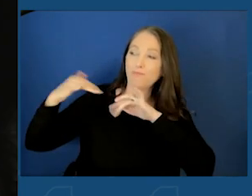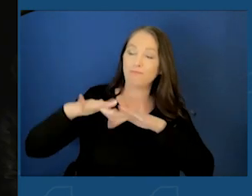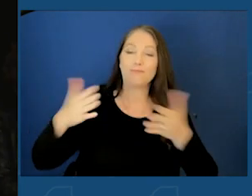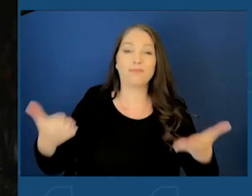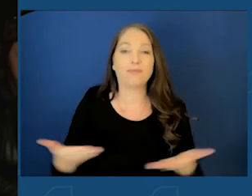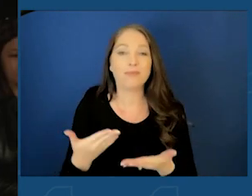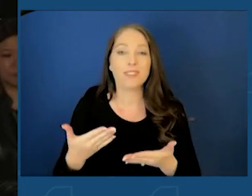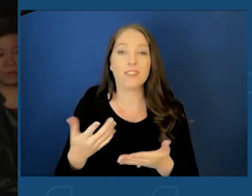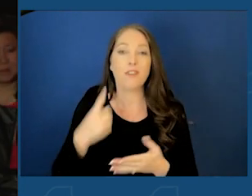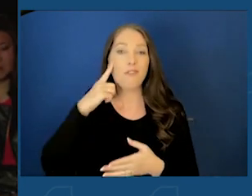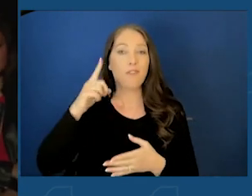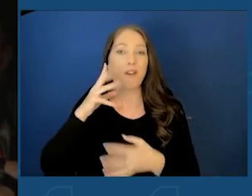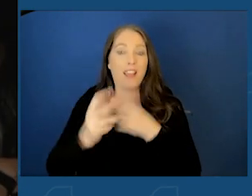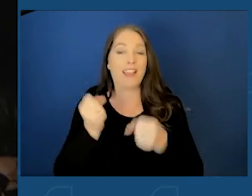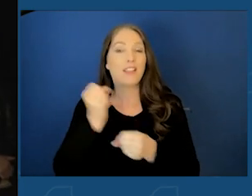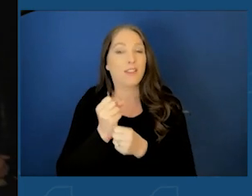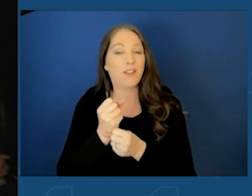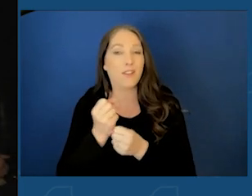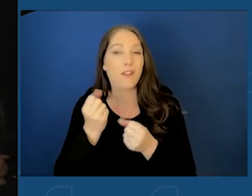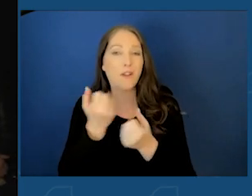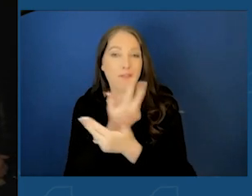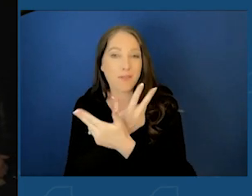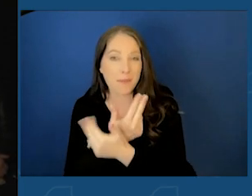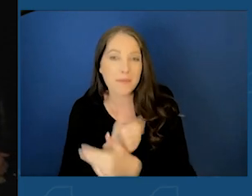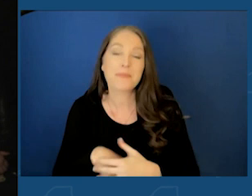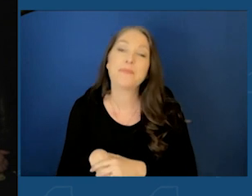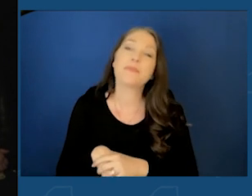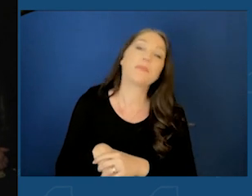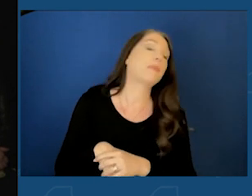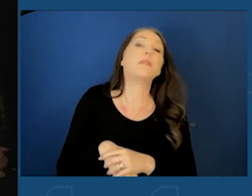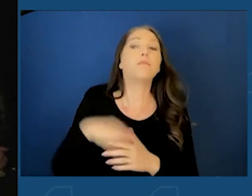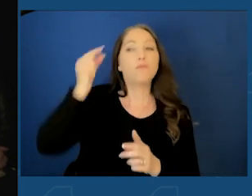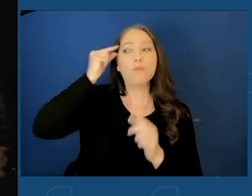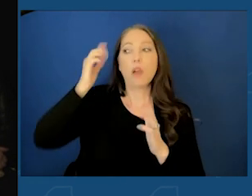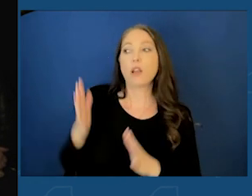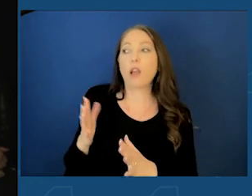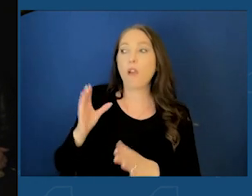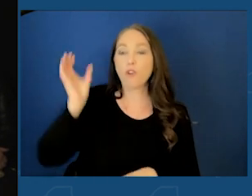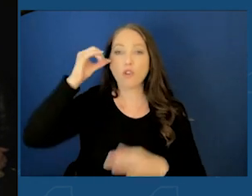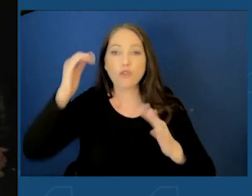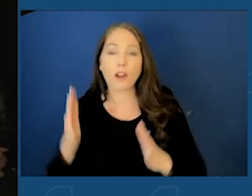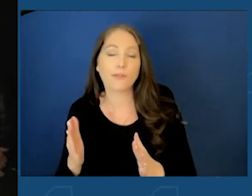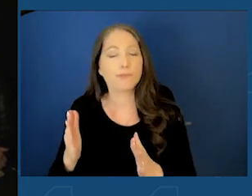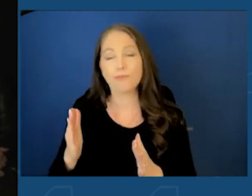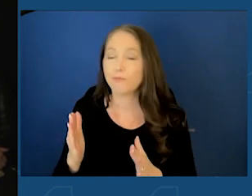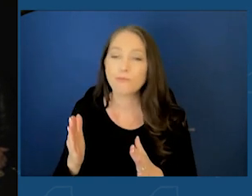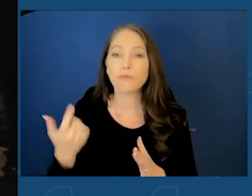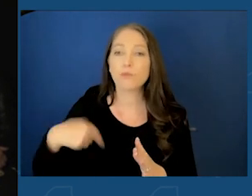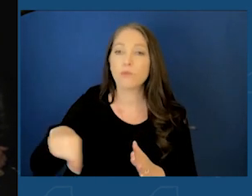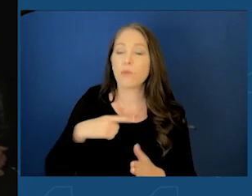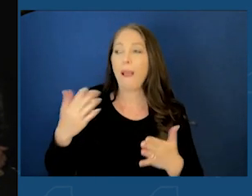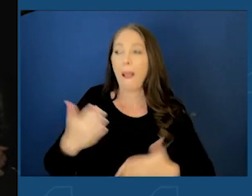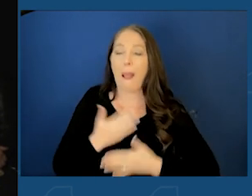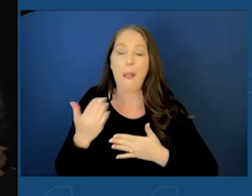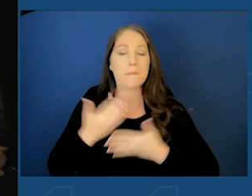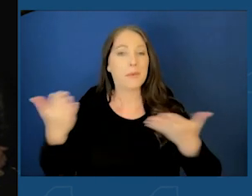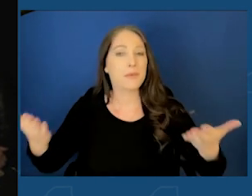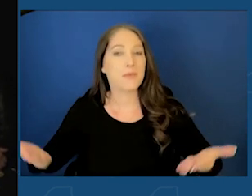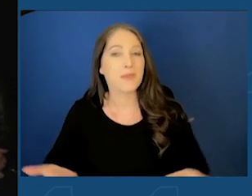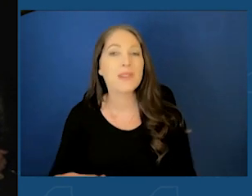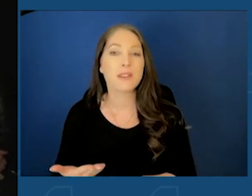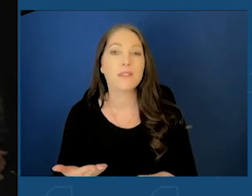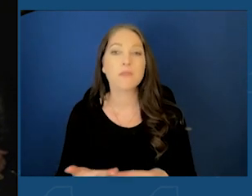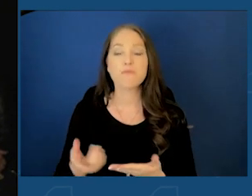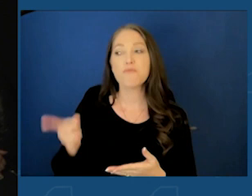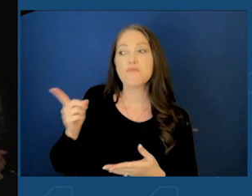of the Rabbit. Governor Hochul is no stranger to our community, and we are thrilled to have her here in Flushing to continue a tradition that's